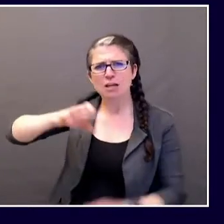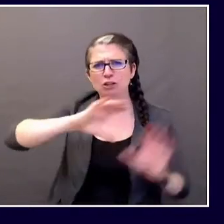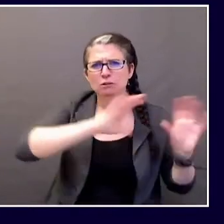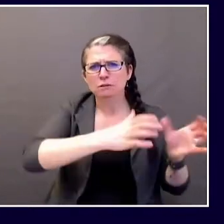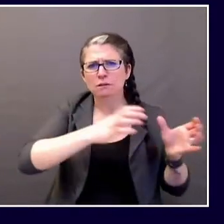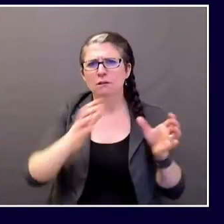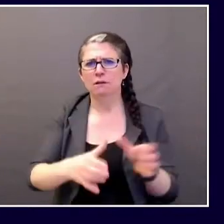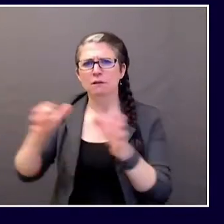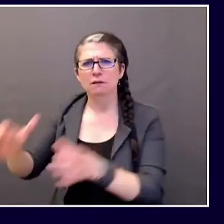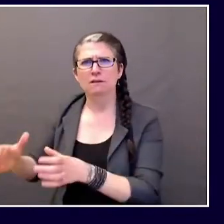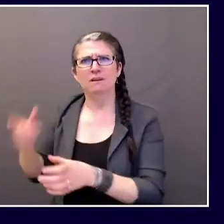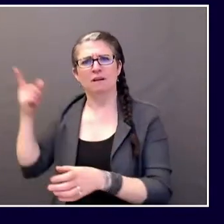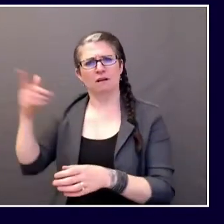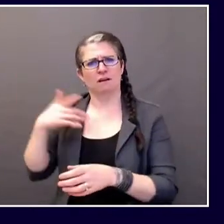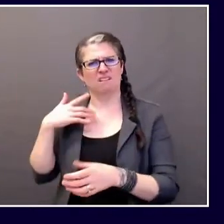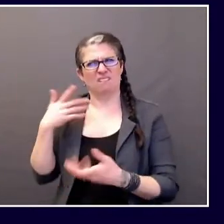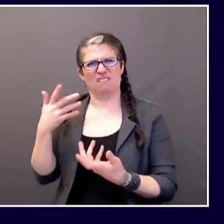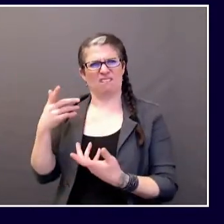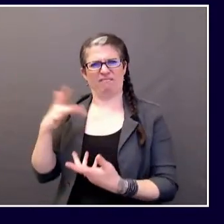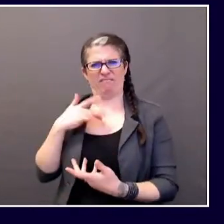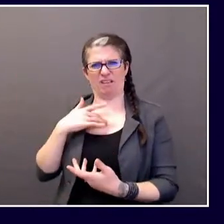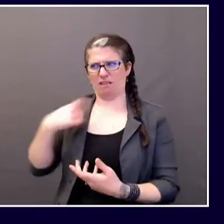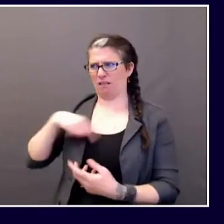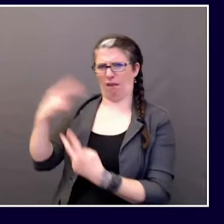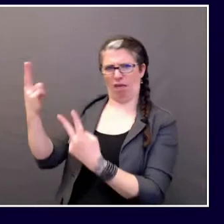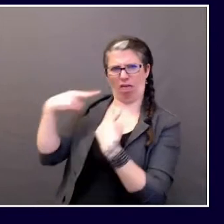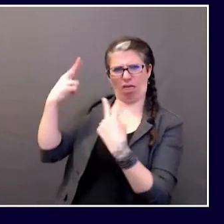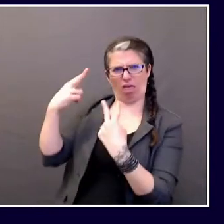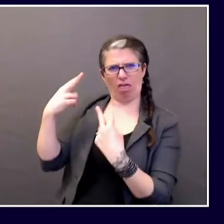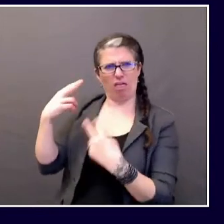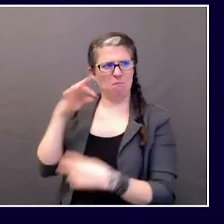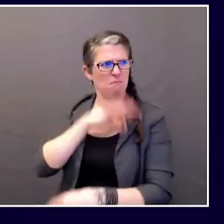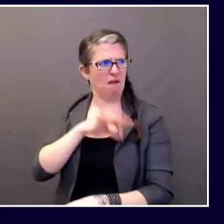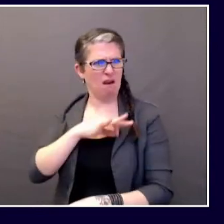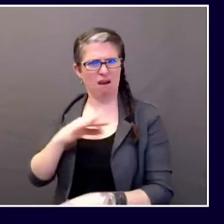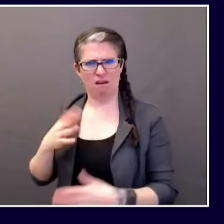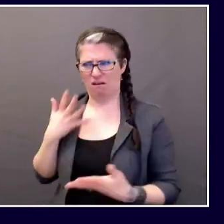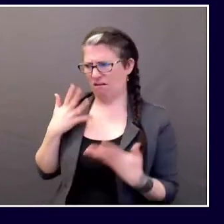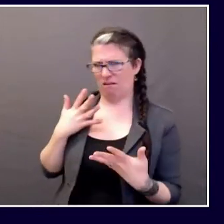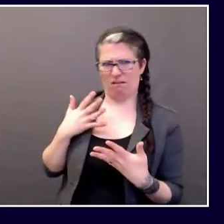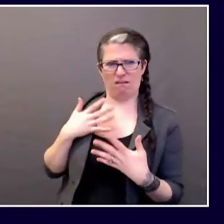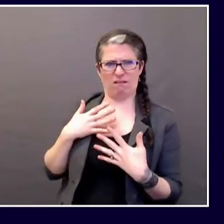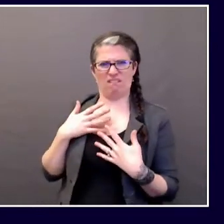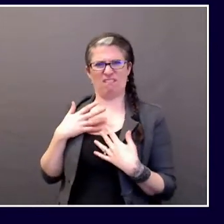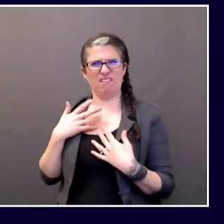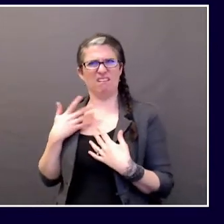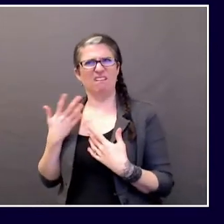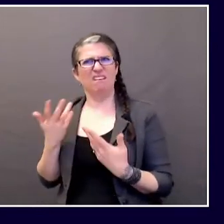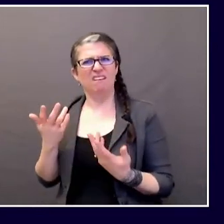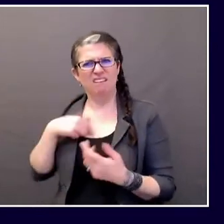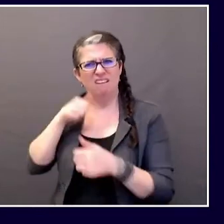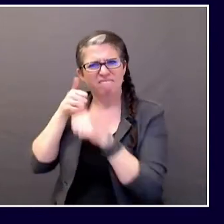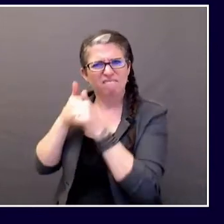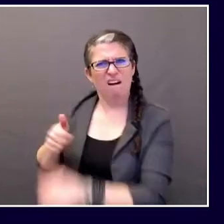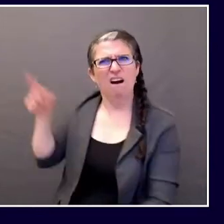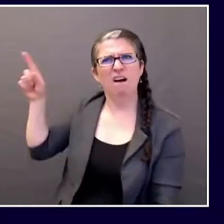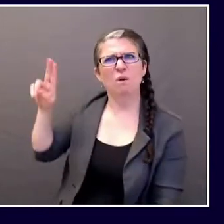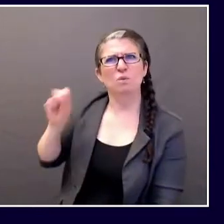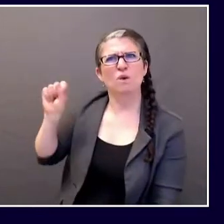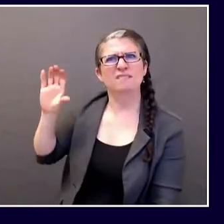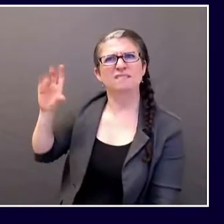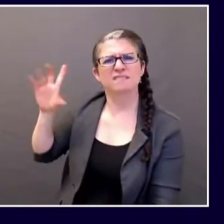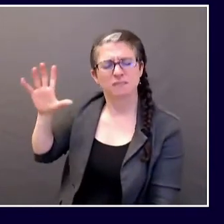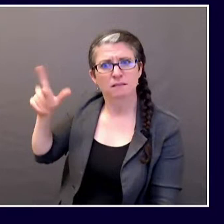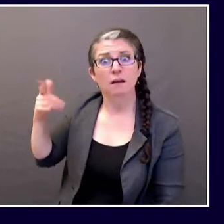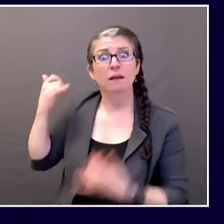way at some point with more supply coming in to add in some of those workers who were